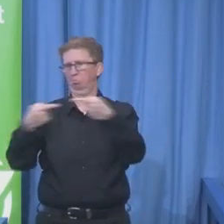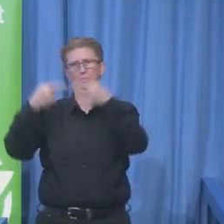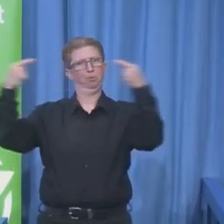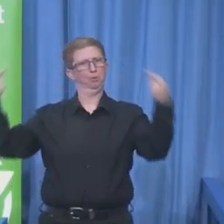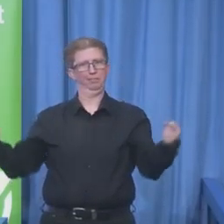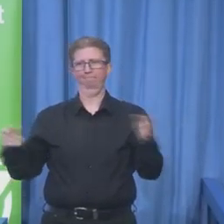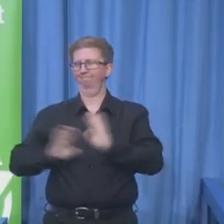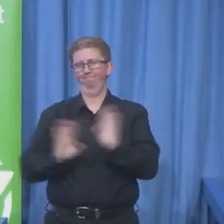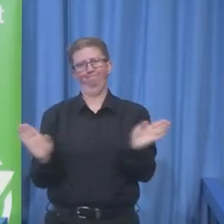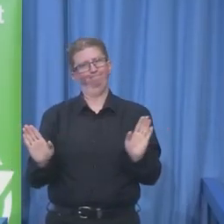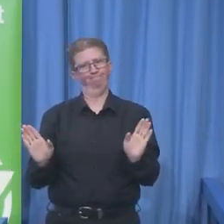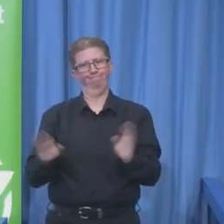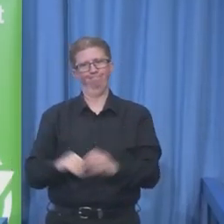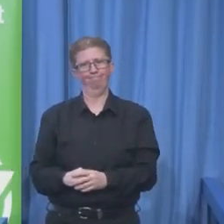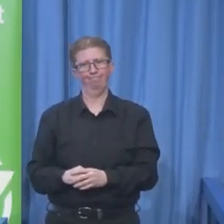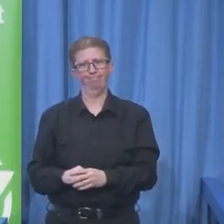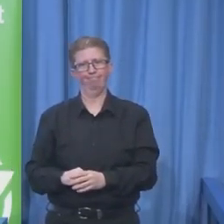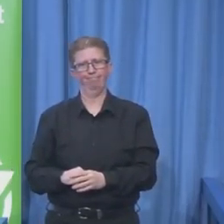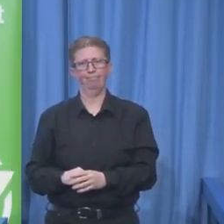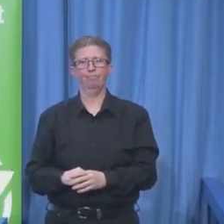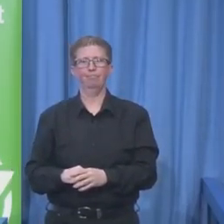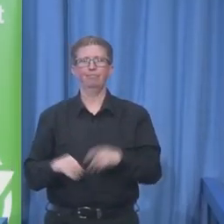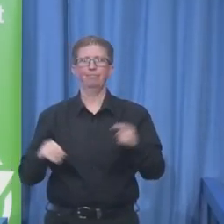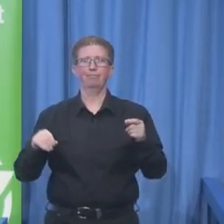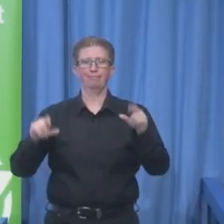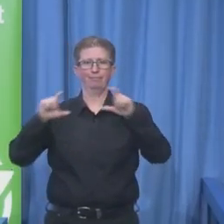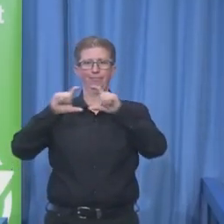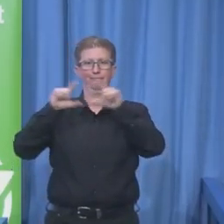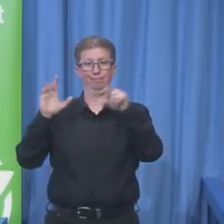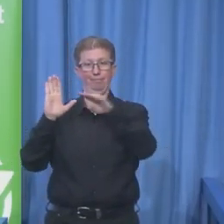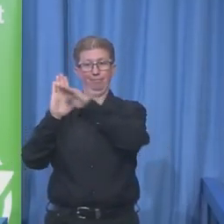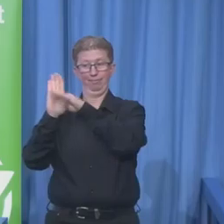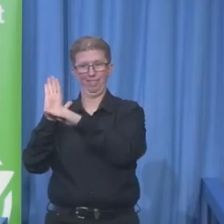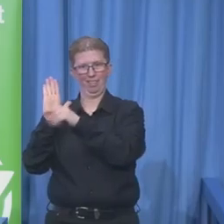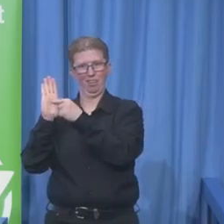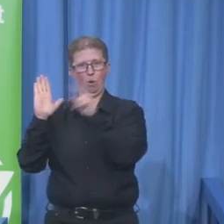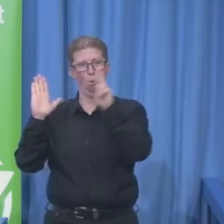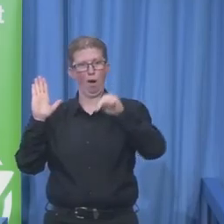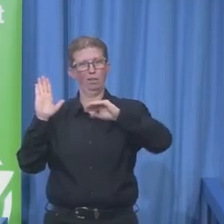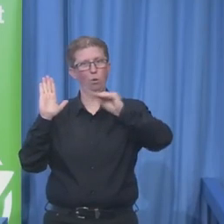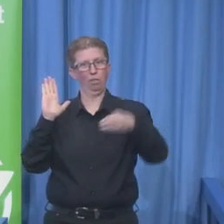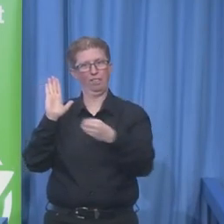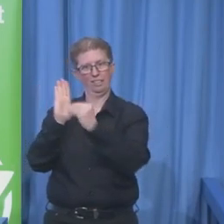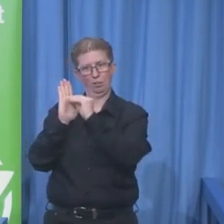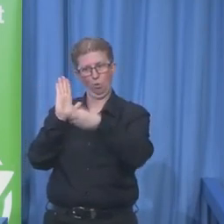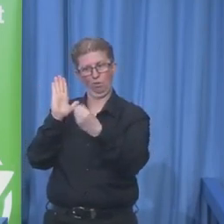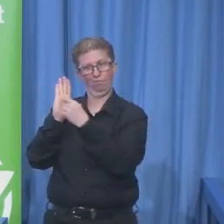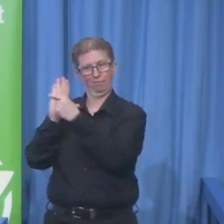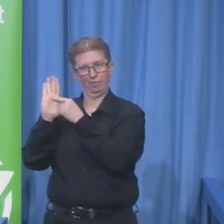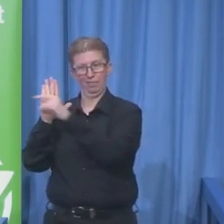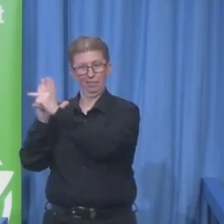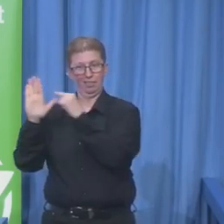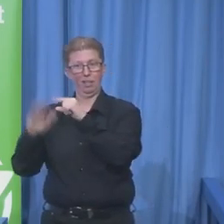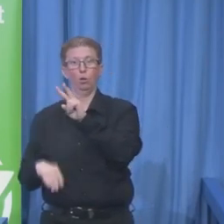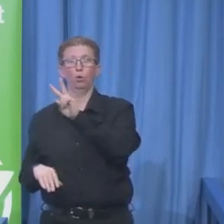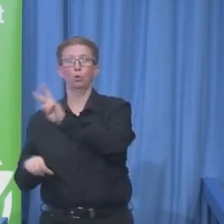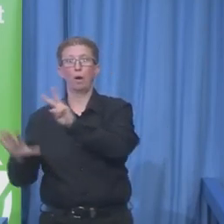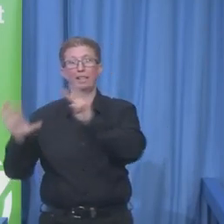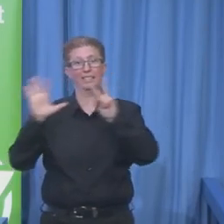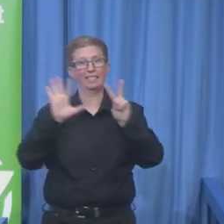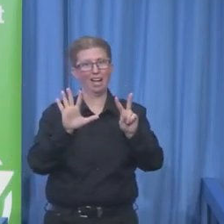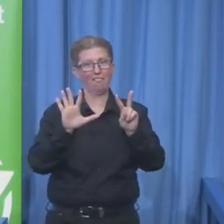worker has the right to work on an equal basis with others. Equal basis means in